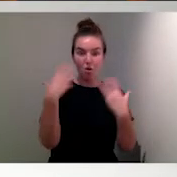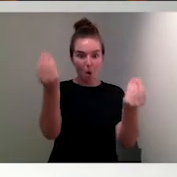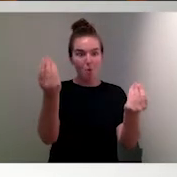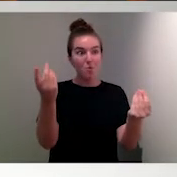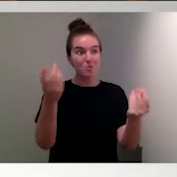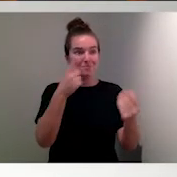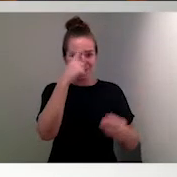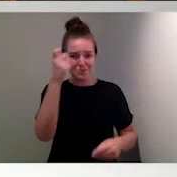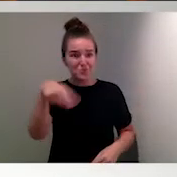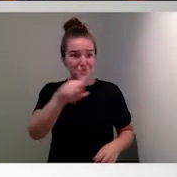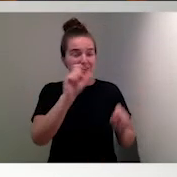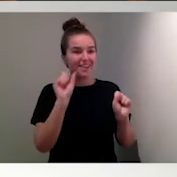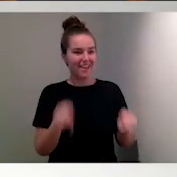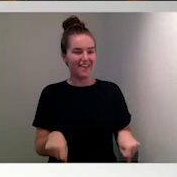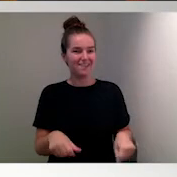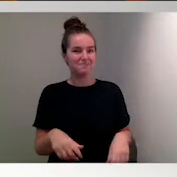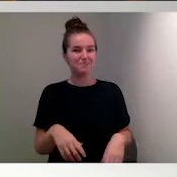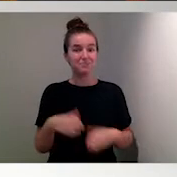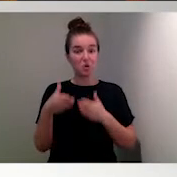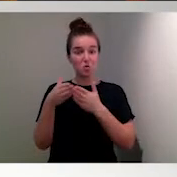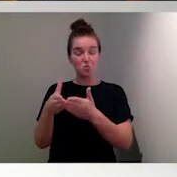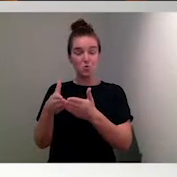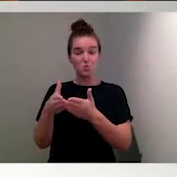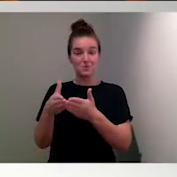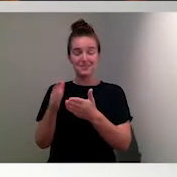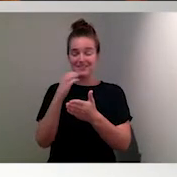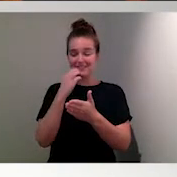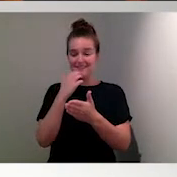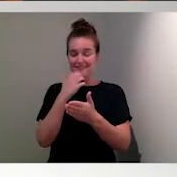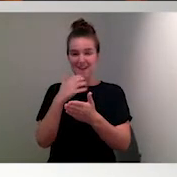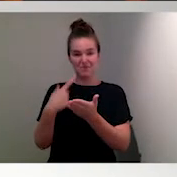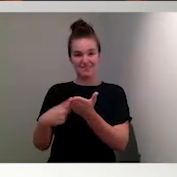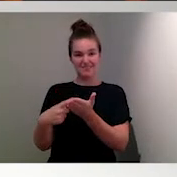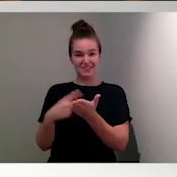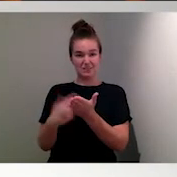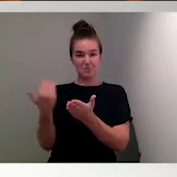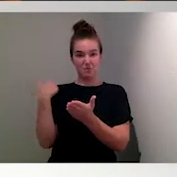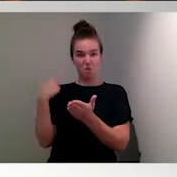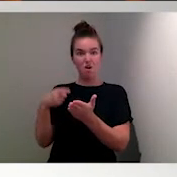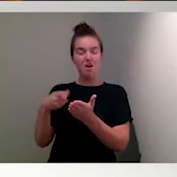ship that I was talking about before, they go all the way to Antarctica